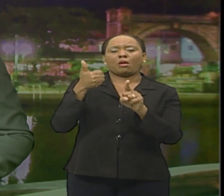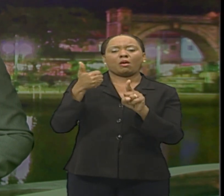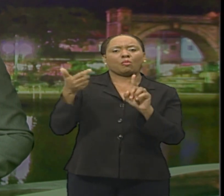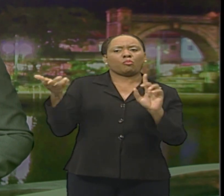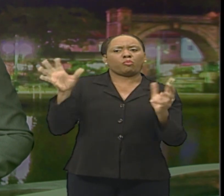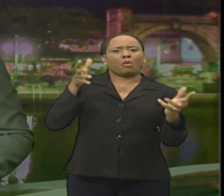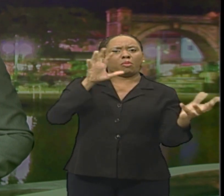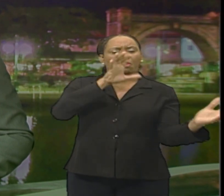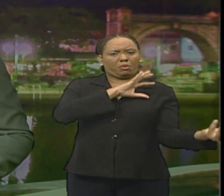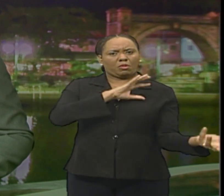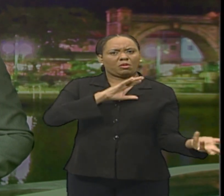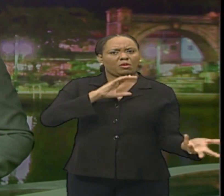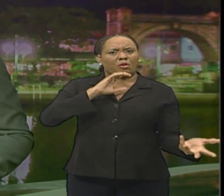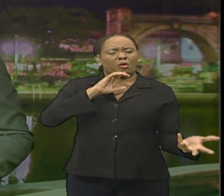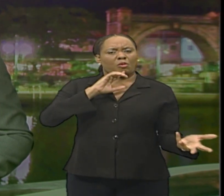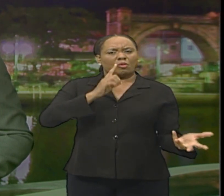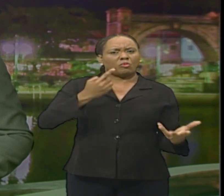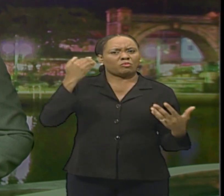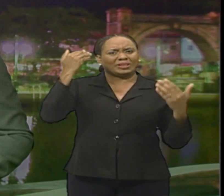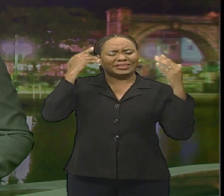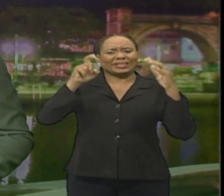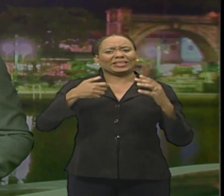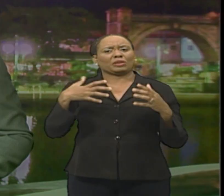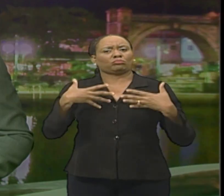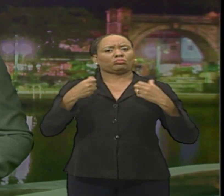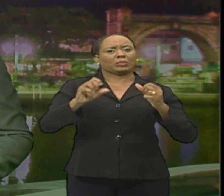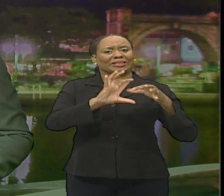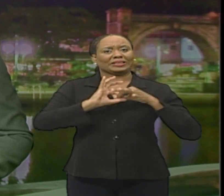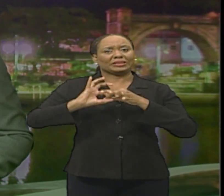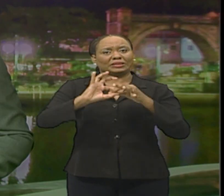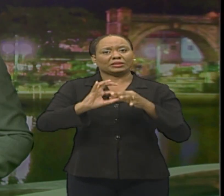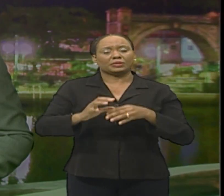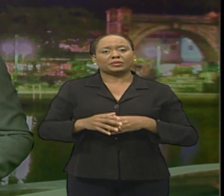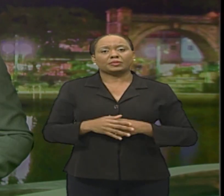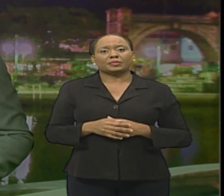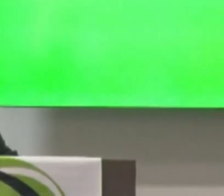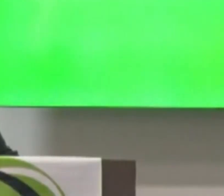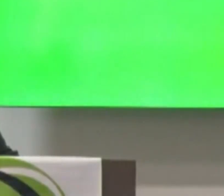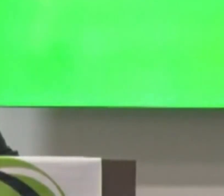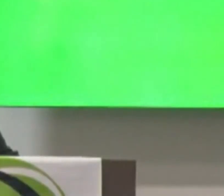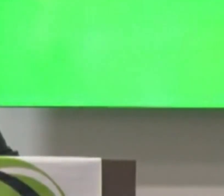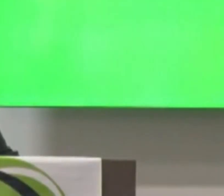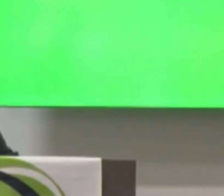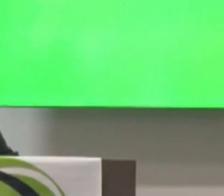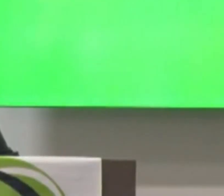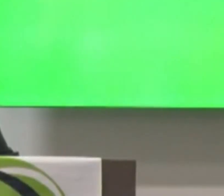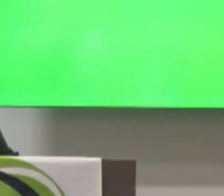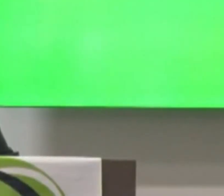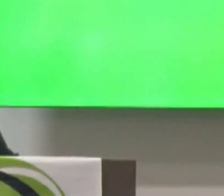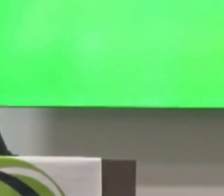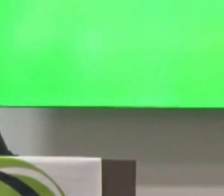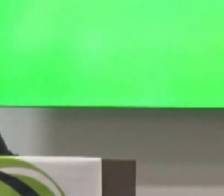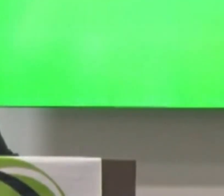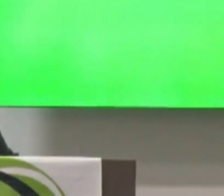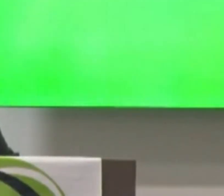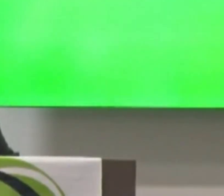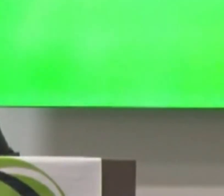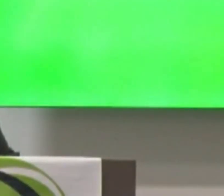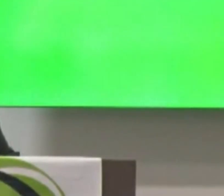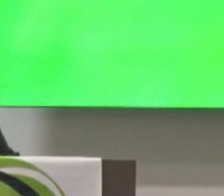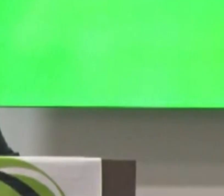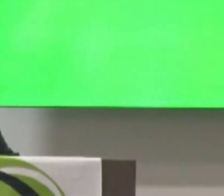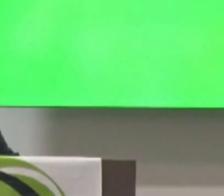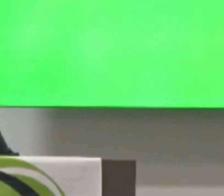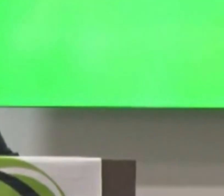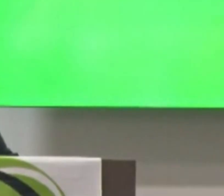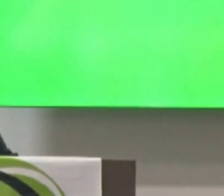Caribbean territories of their fragility. There, but for the grace of God, goes any one of us.